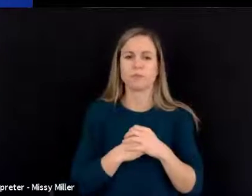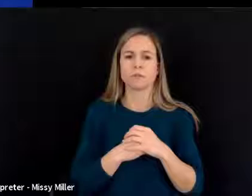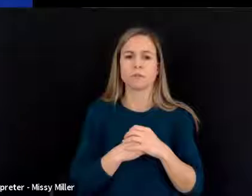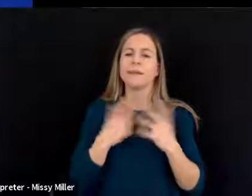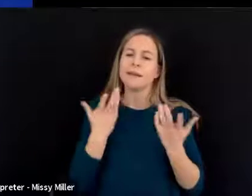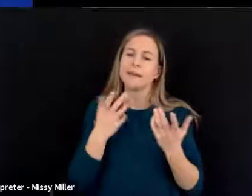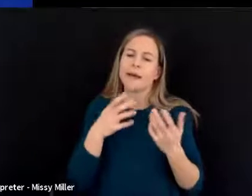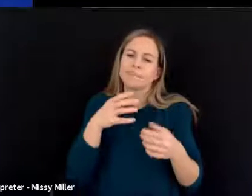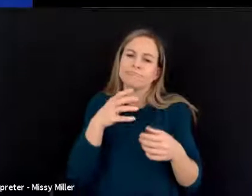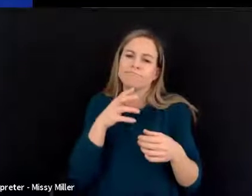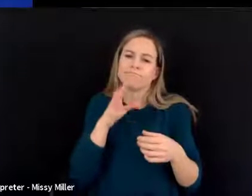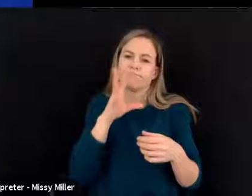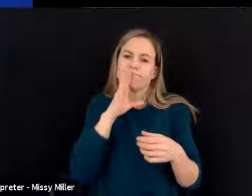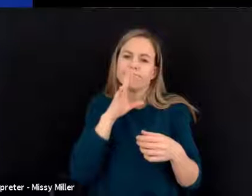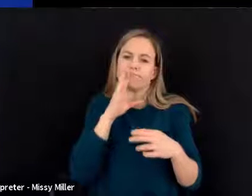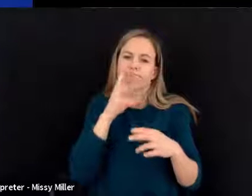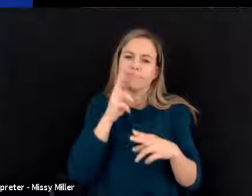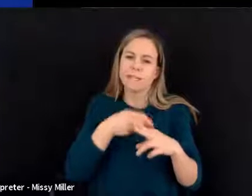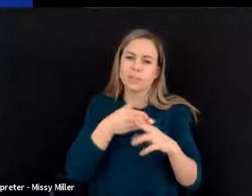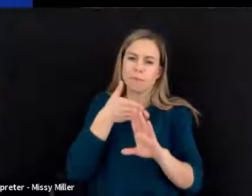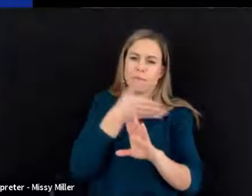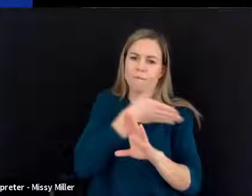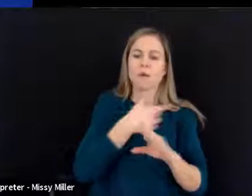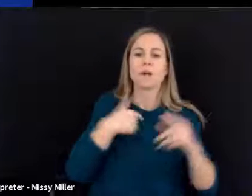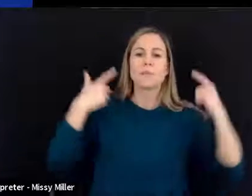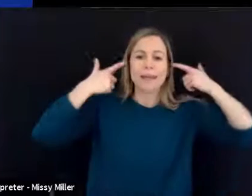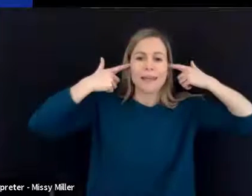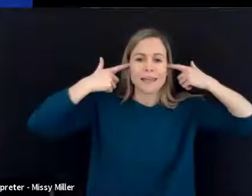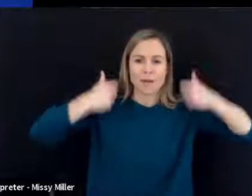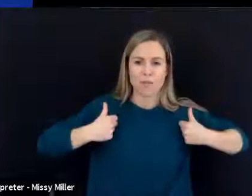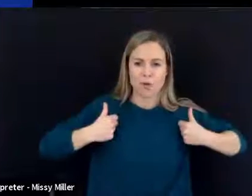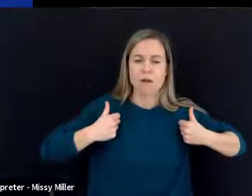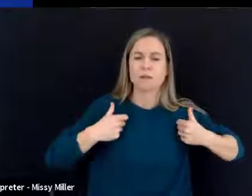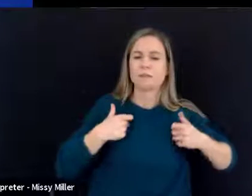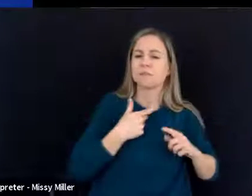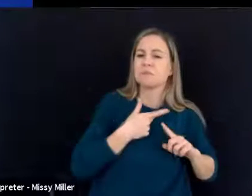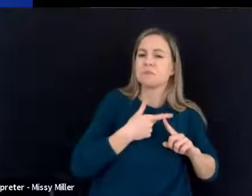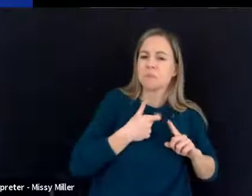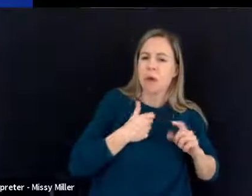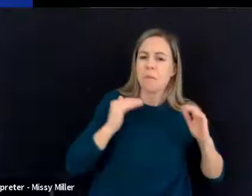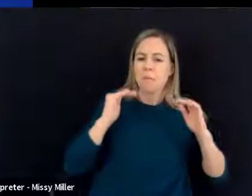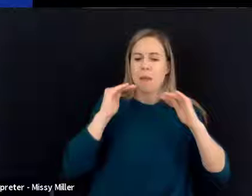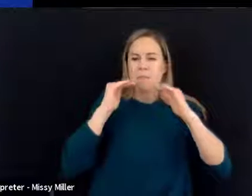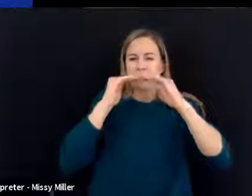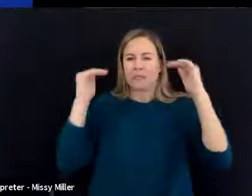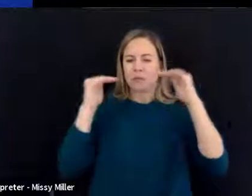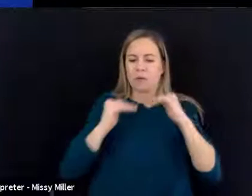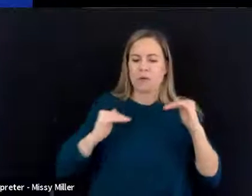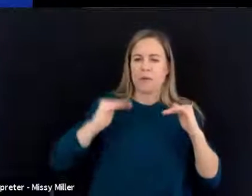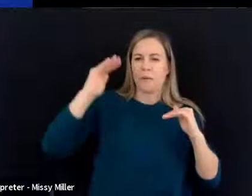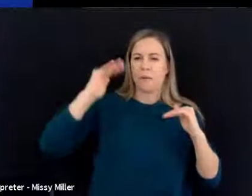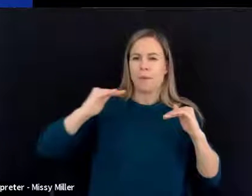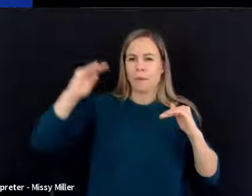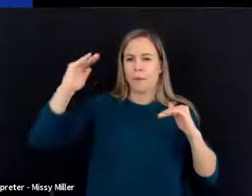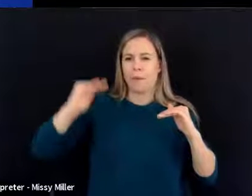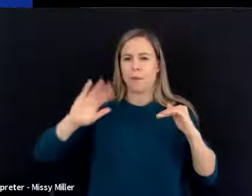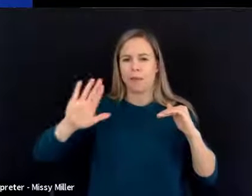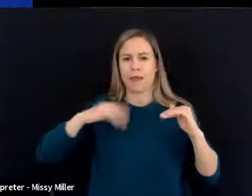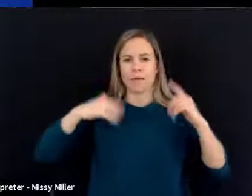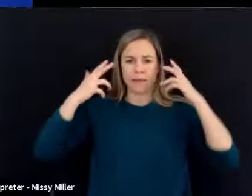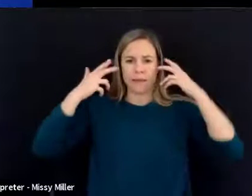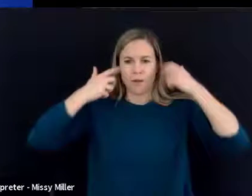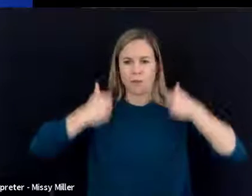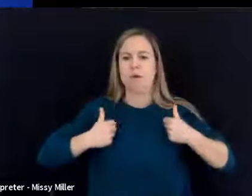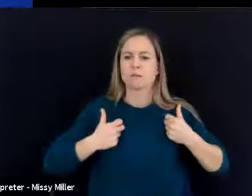repeating myself, hearing loss of some degree is so common. Megan and I would just,